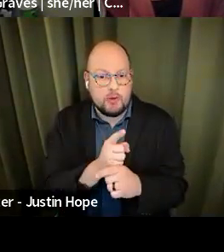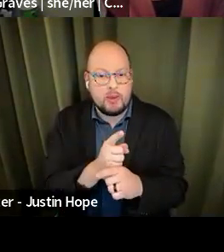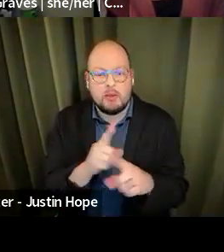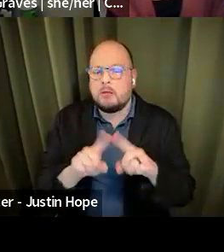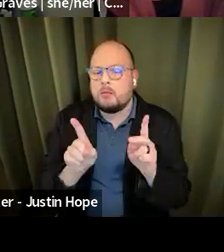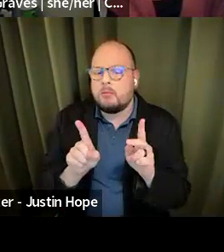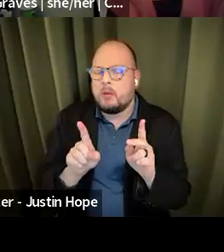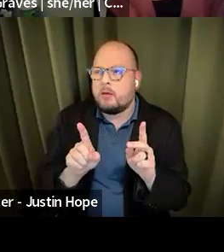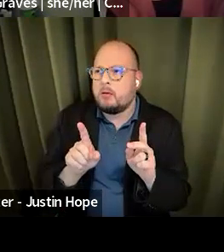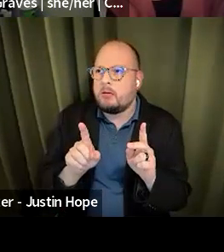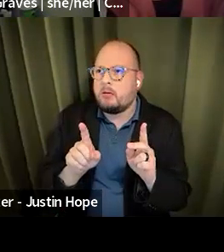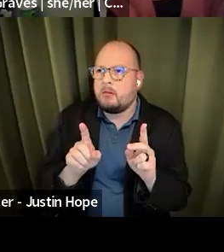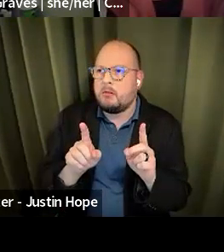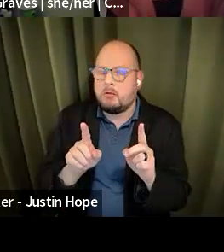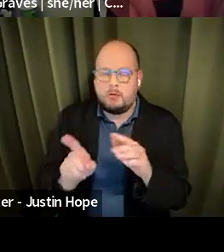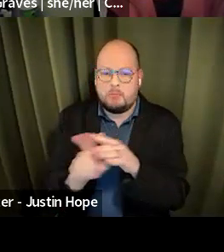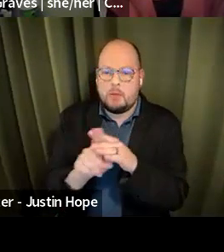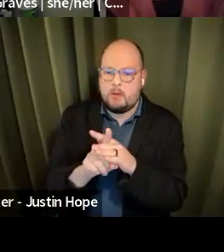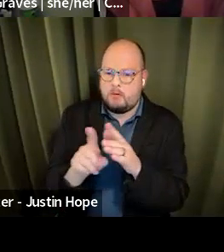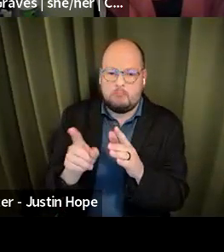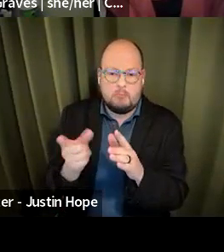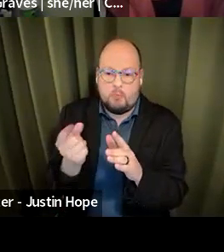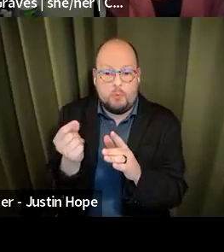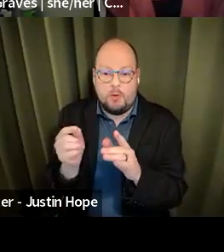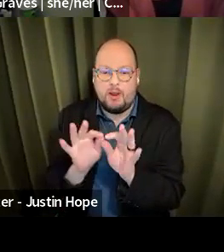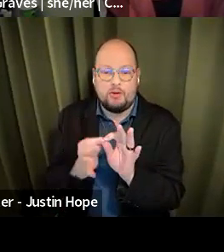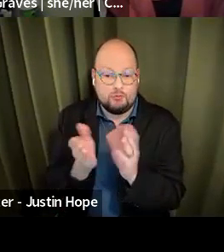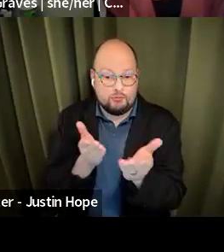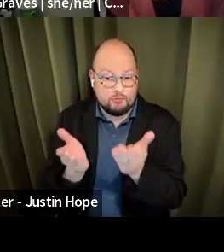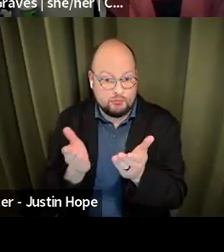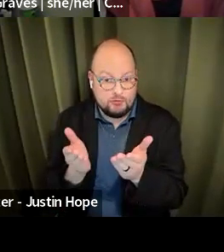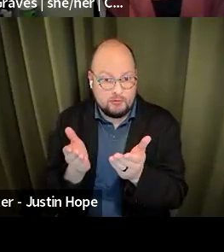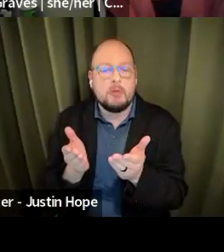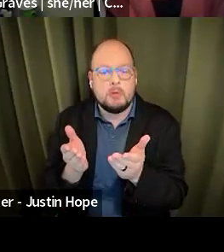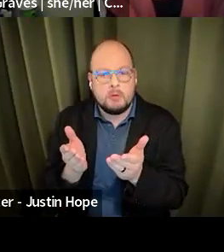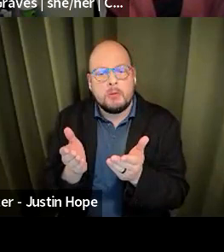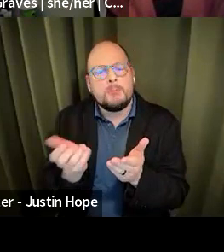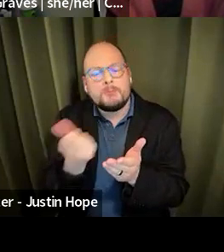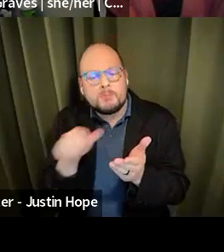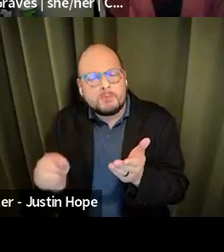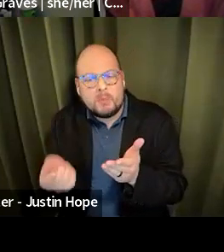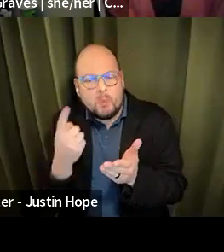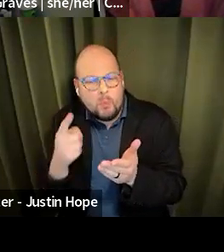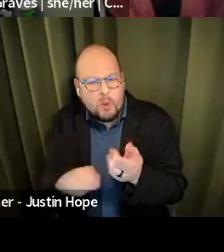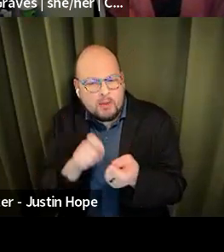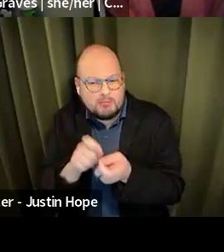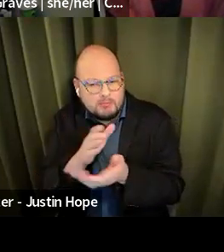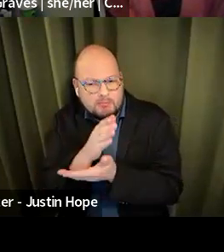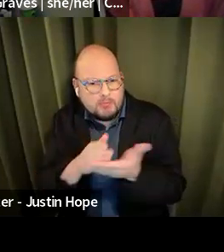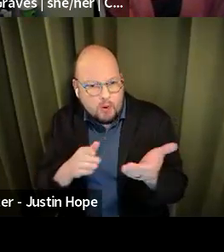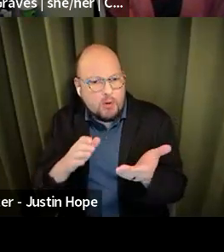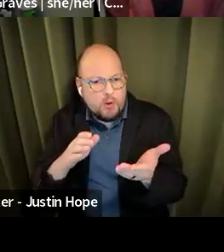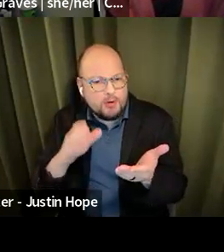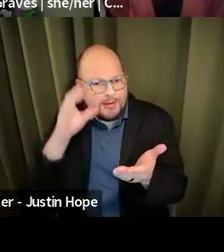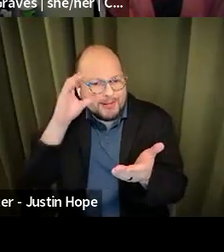came out of that was about interpreter services. Is there a specific component of the listening sessions that discusses